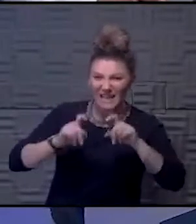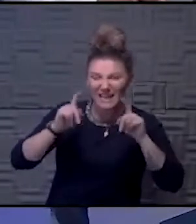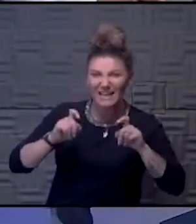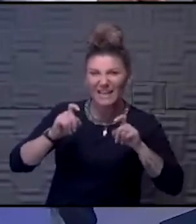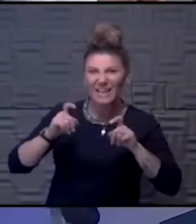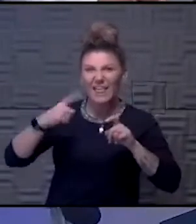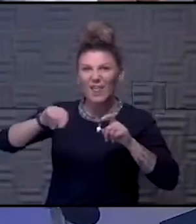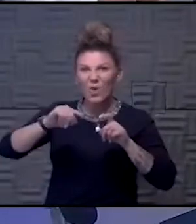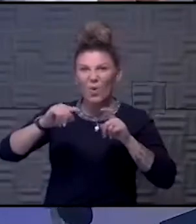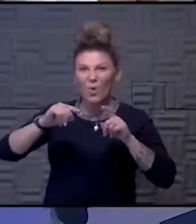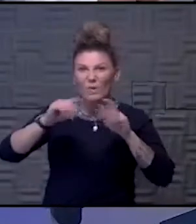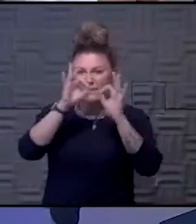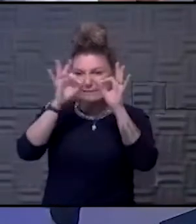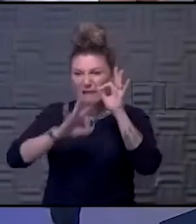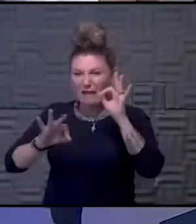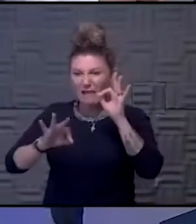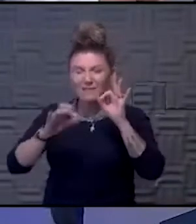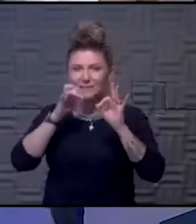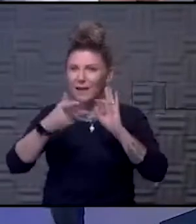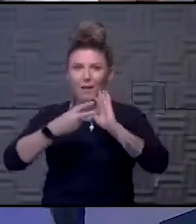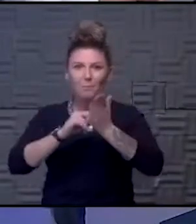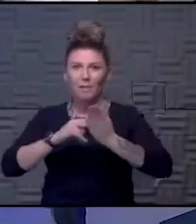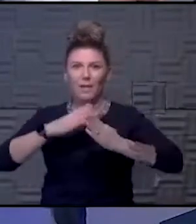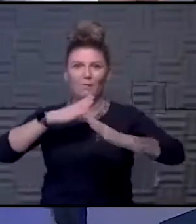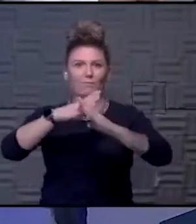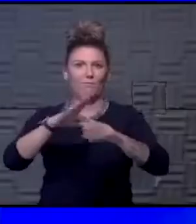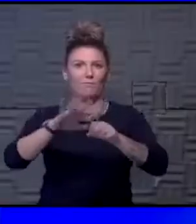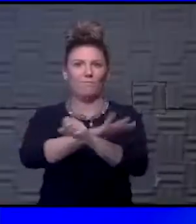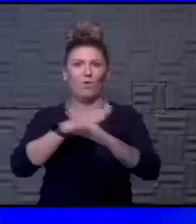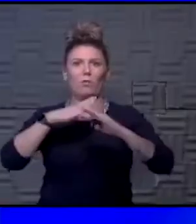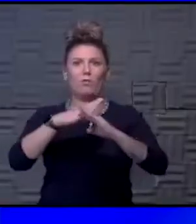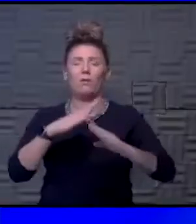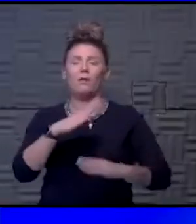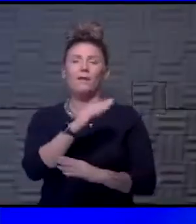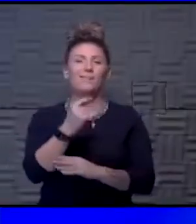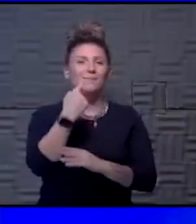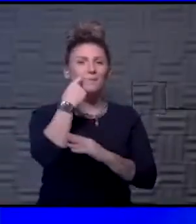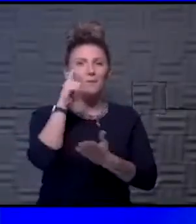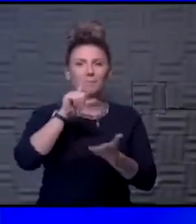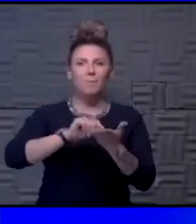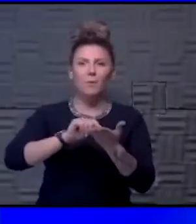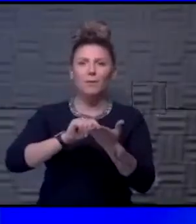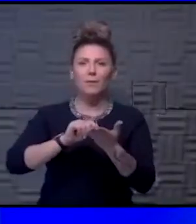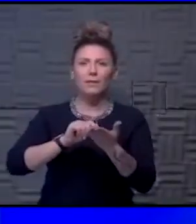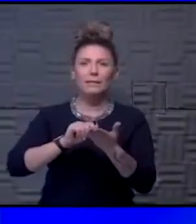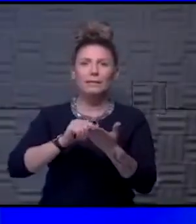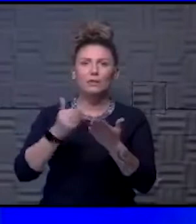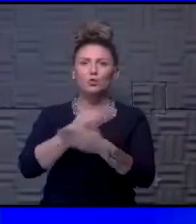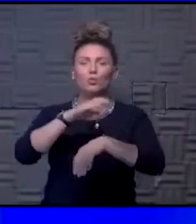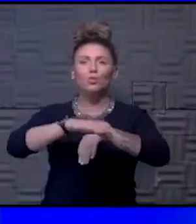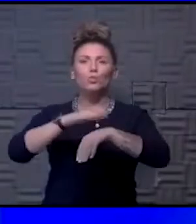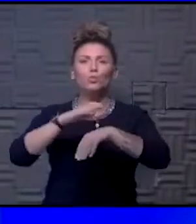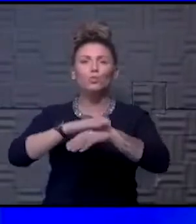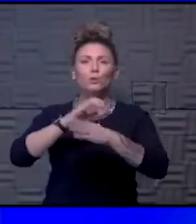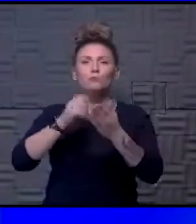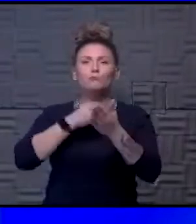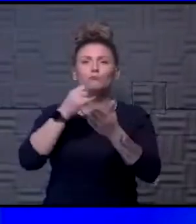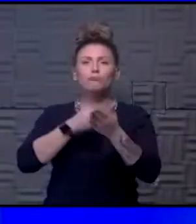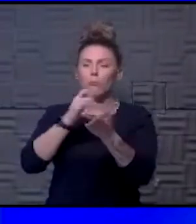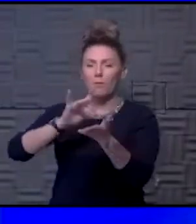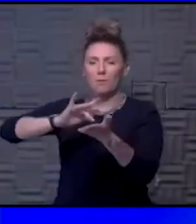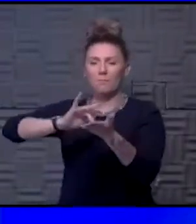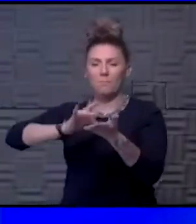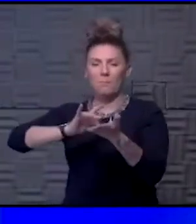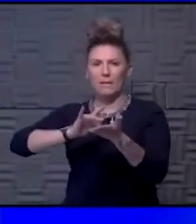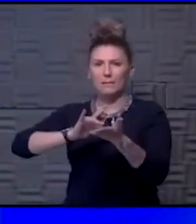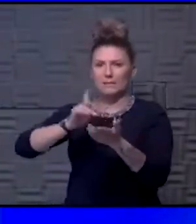anyway. Yeah, no, I think that's a great answer. You know, there was also a recent publication in New England Journal of Medicine looking at